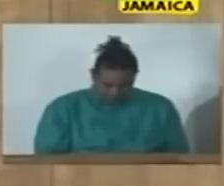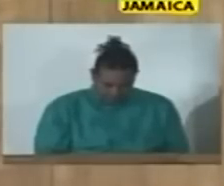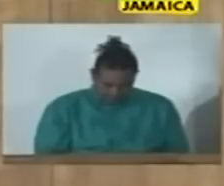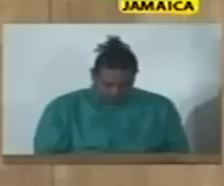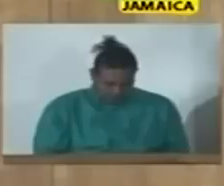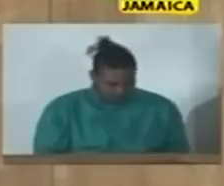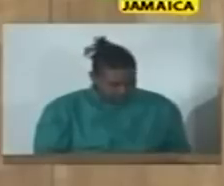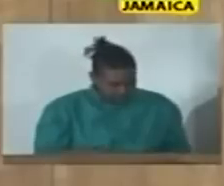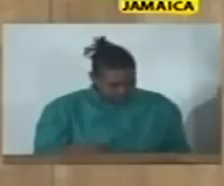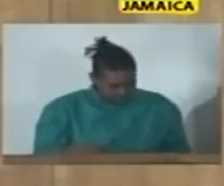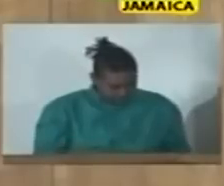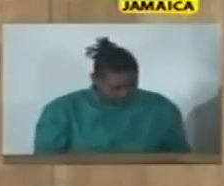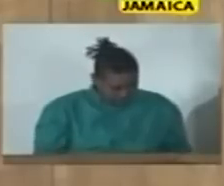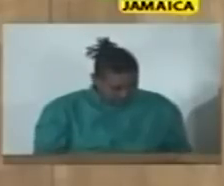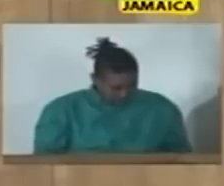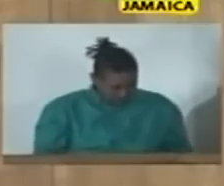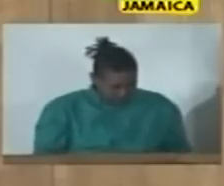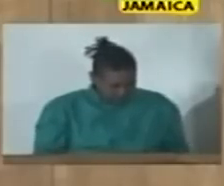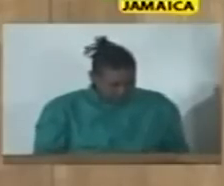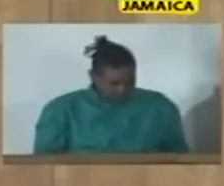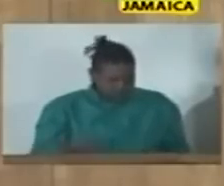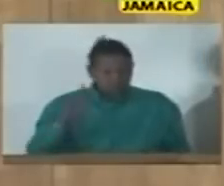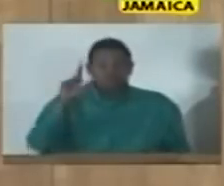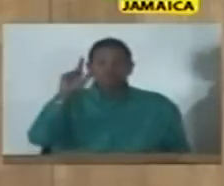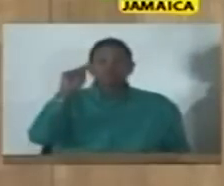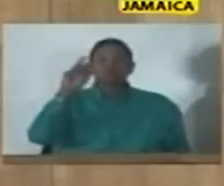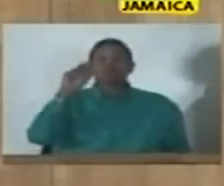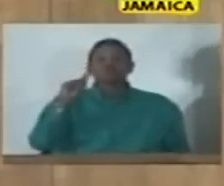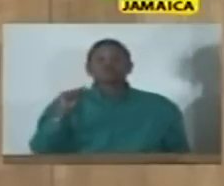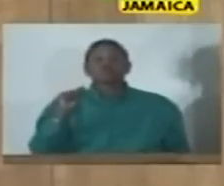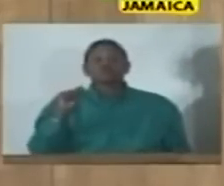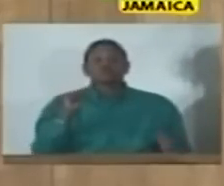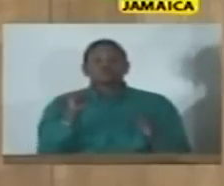sense. So it's important that we make